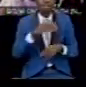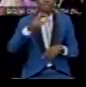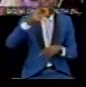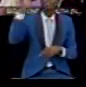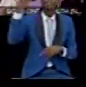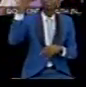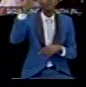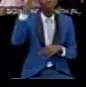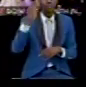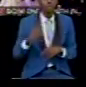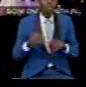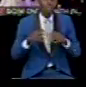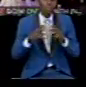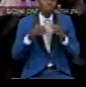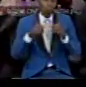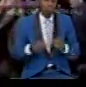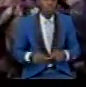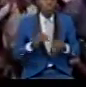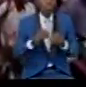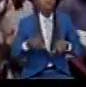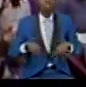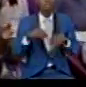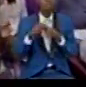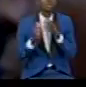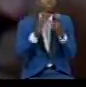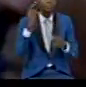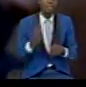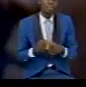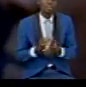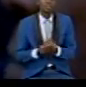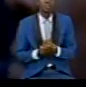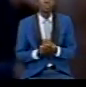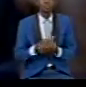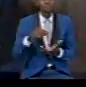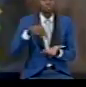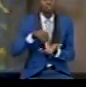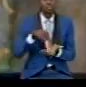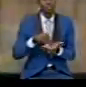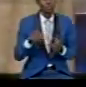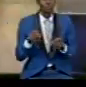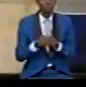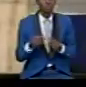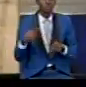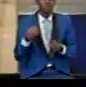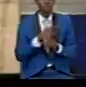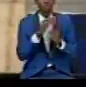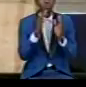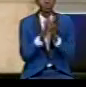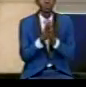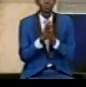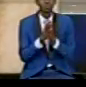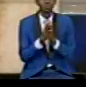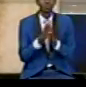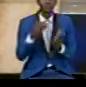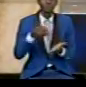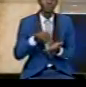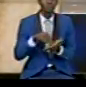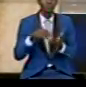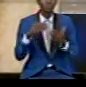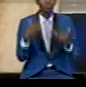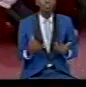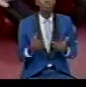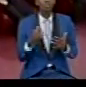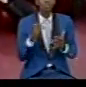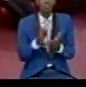God abide in your life in Jesus' name. Let's rise up now and talk to the Lord in prayer. That